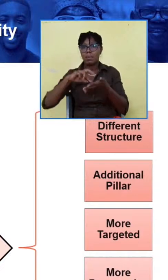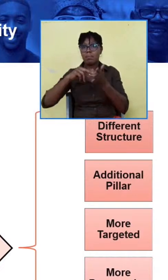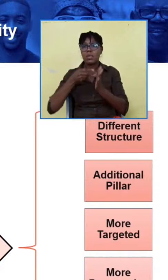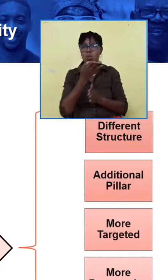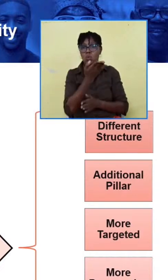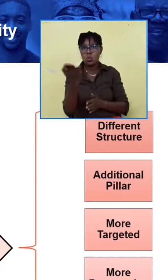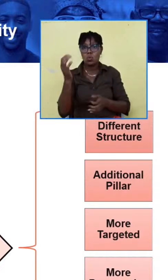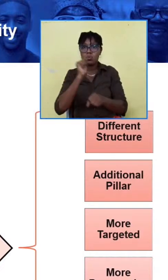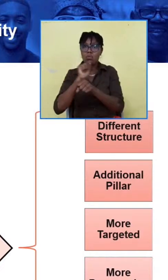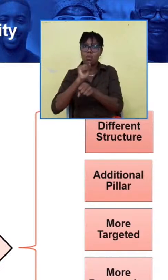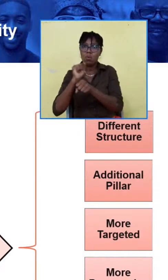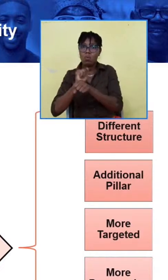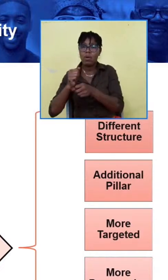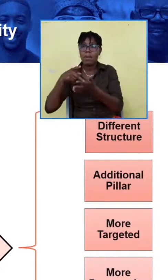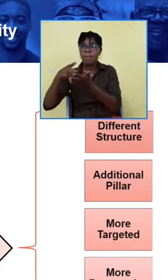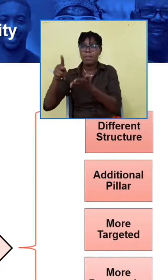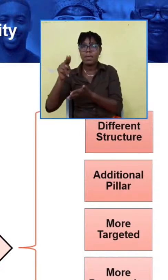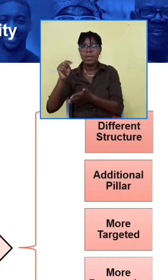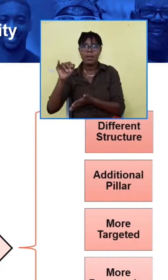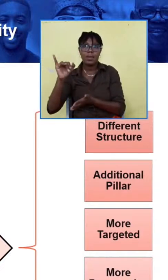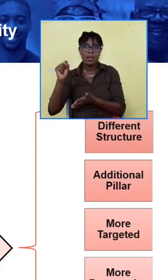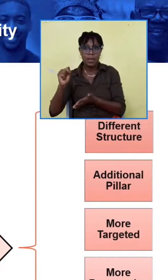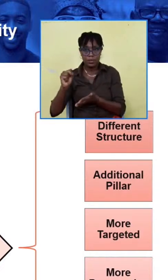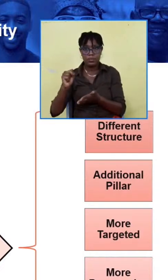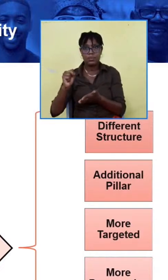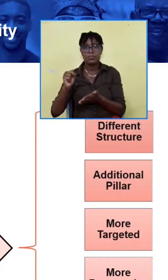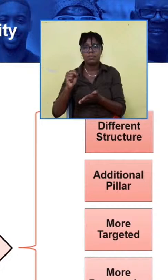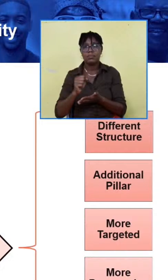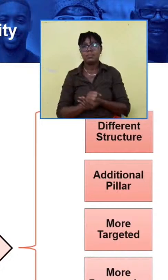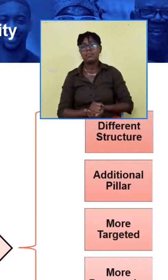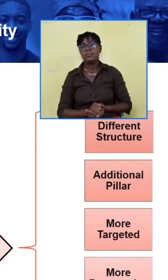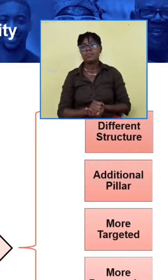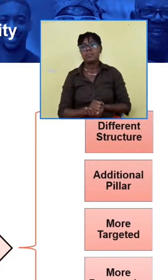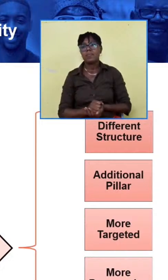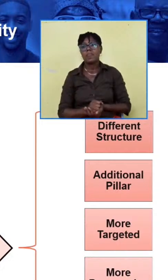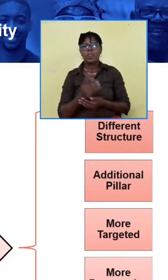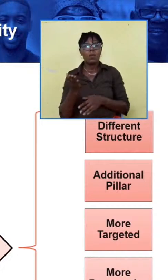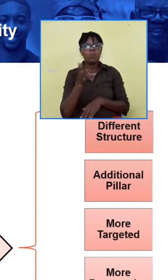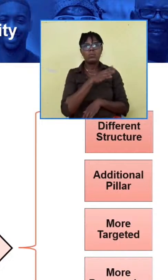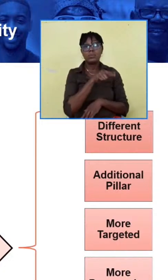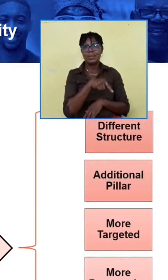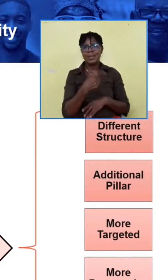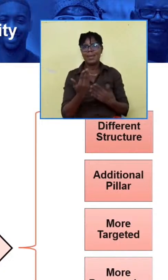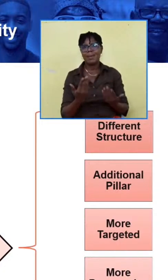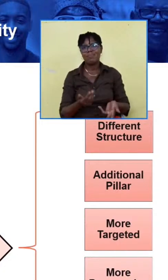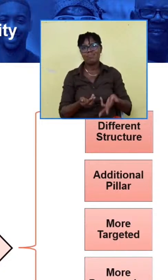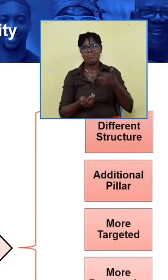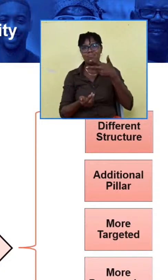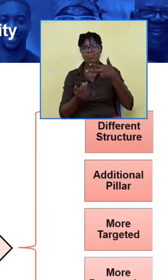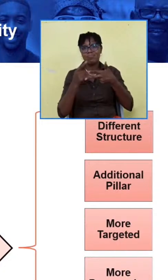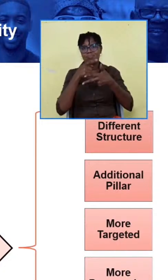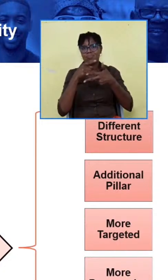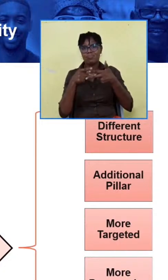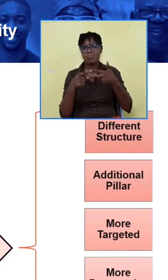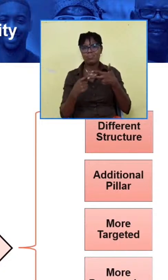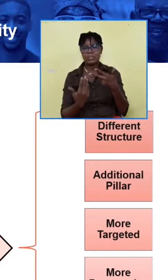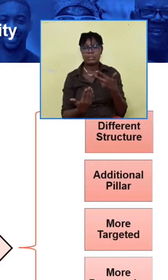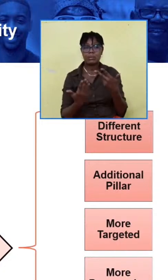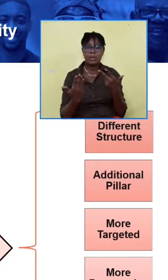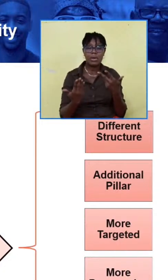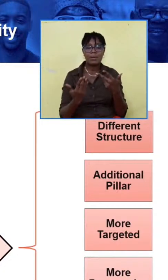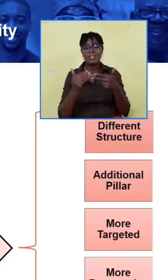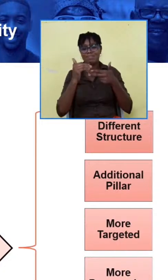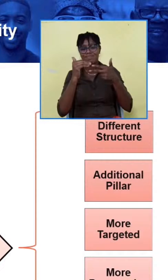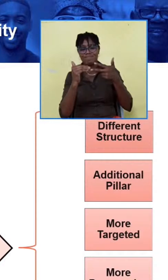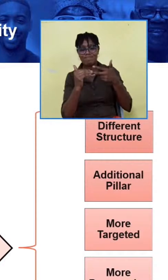who pay contributions to the NIS. On the benefit side, we have three main options, but one of them has quite a few